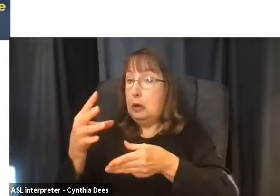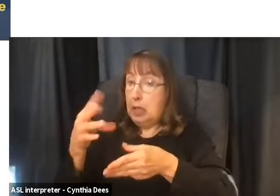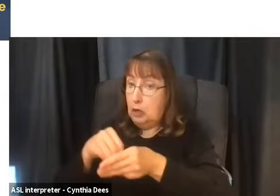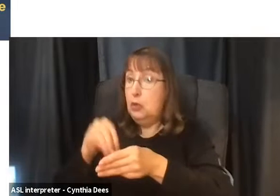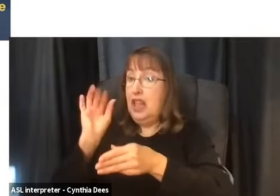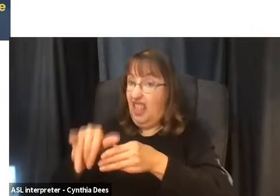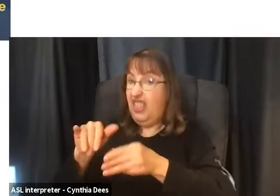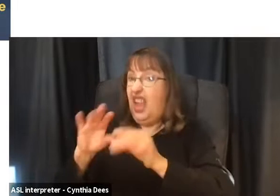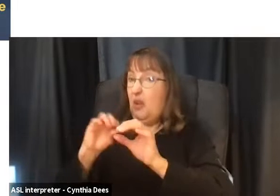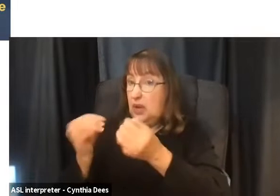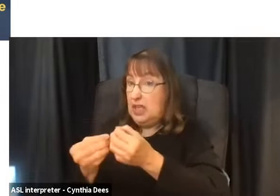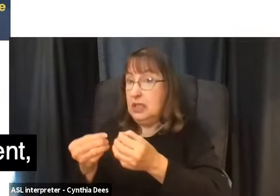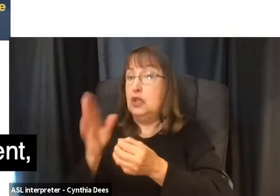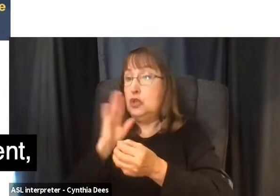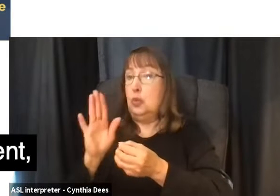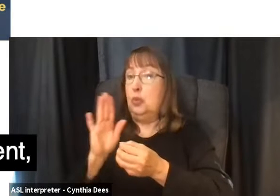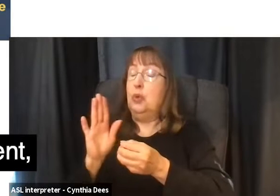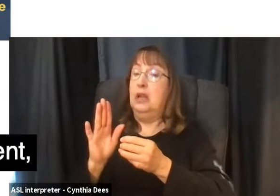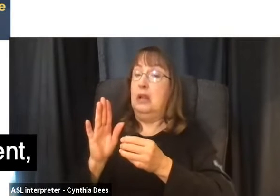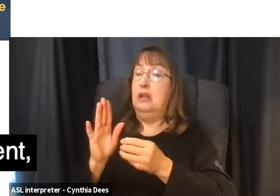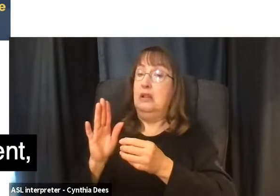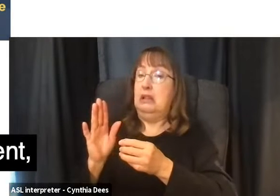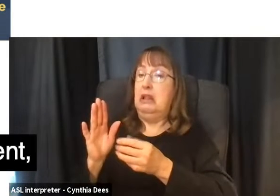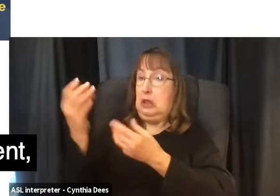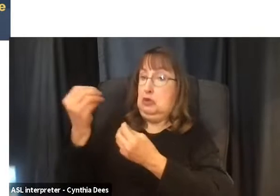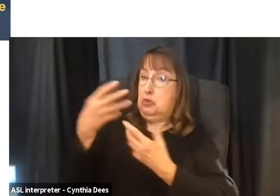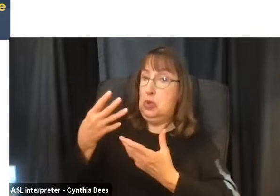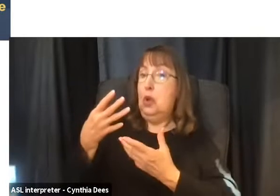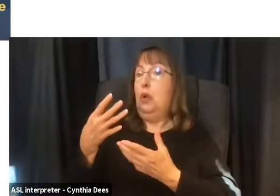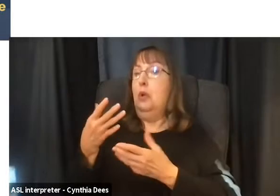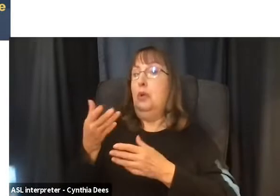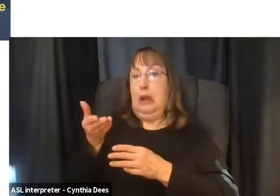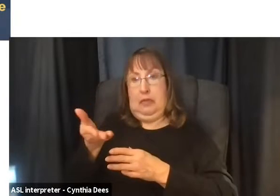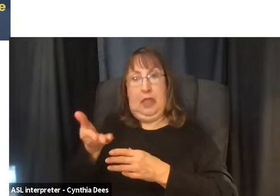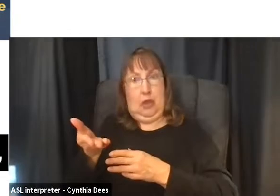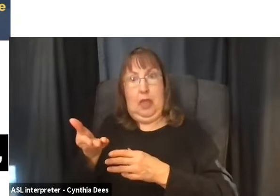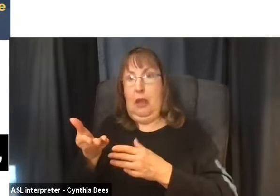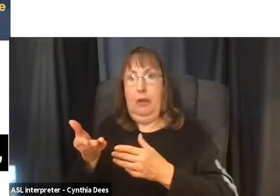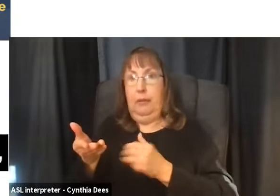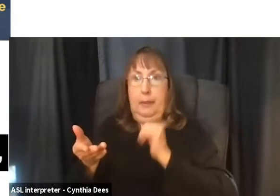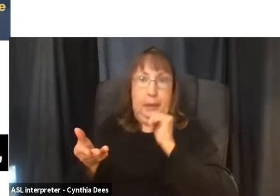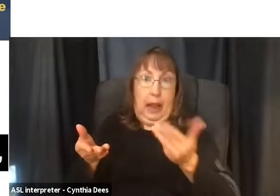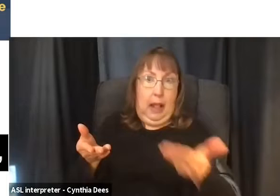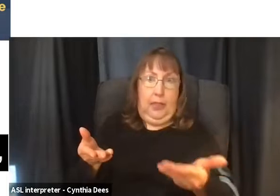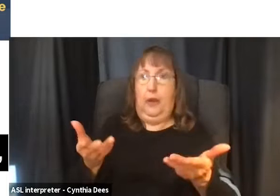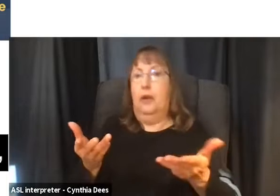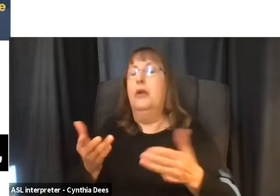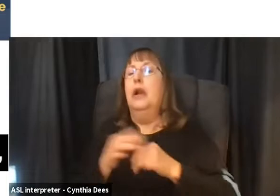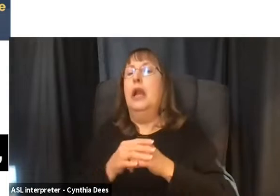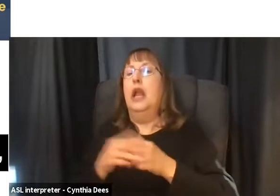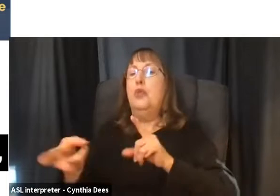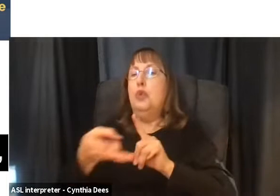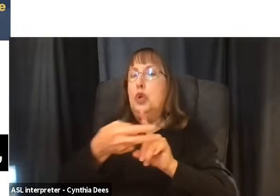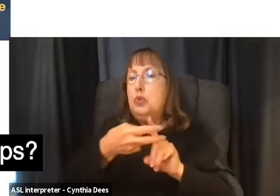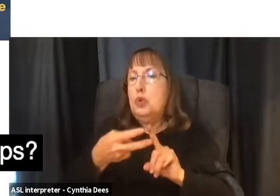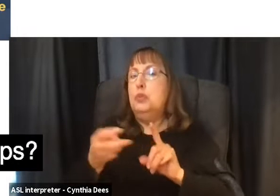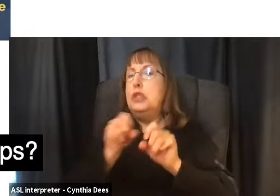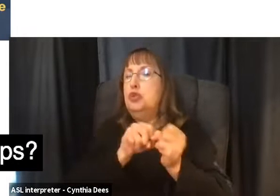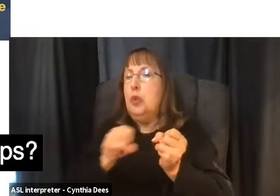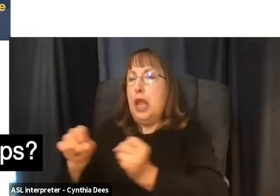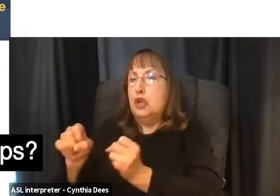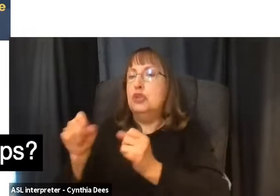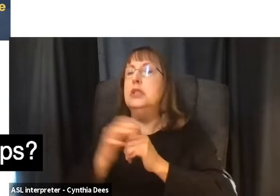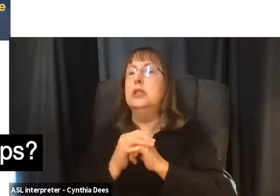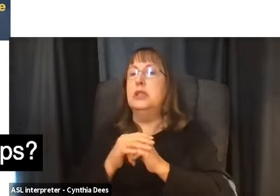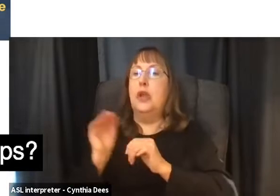real cue, whether they're present or not present. That tells you something. Recruitment strategies, are they